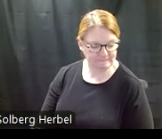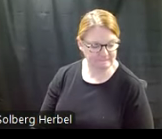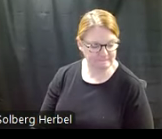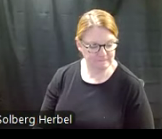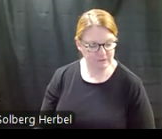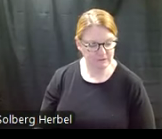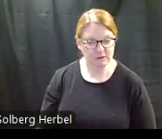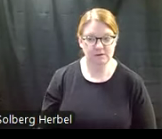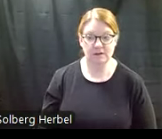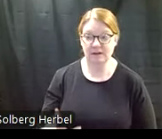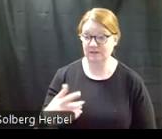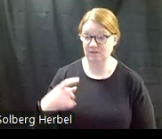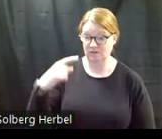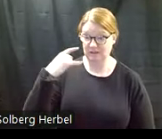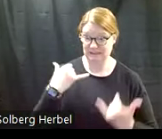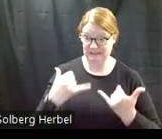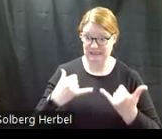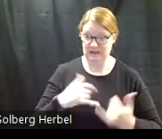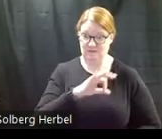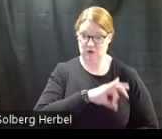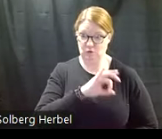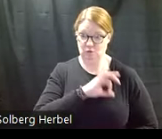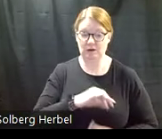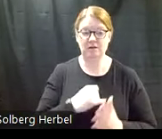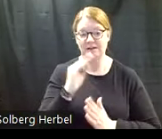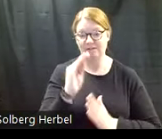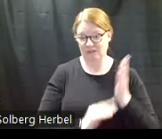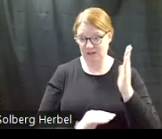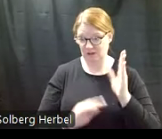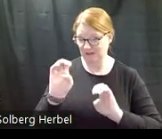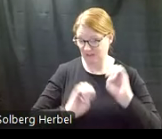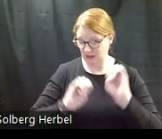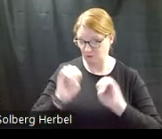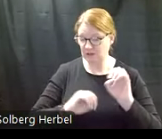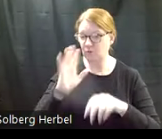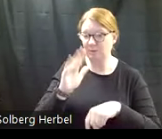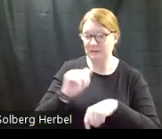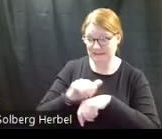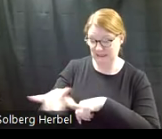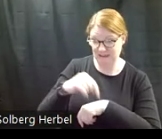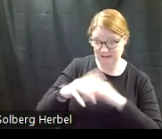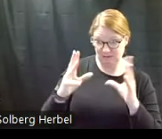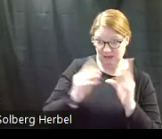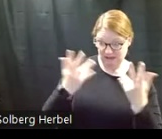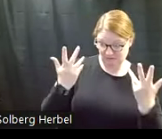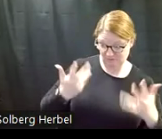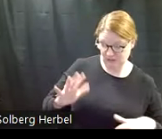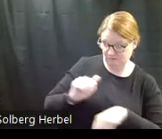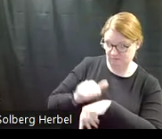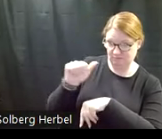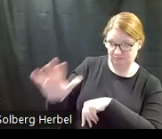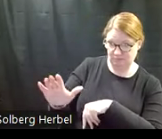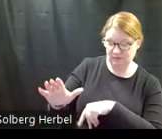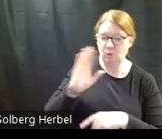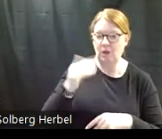To receive credit for your attendance today, please fill out the evaluation that will be sent to you after the session. You can earn professional